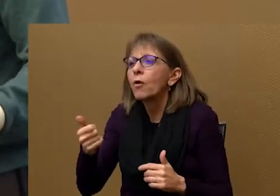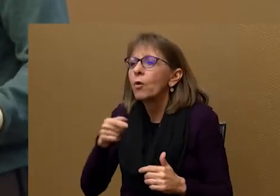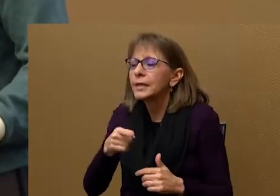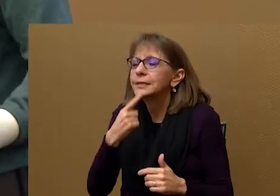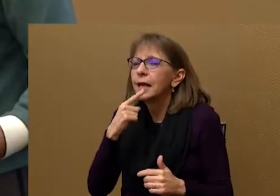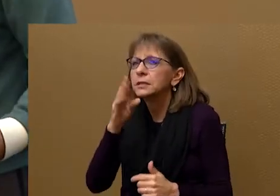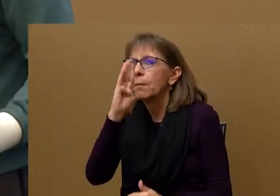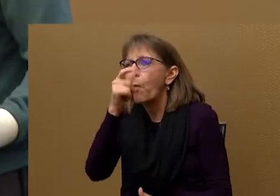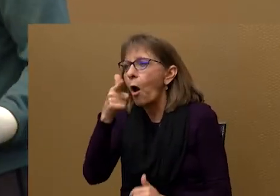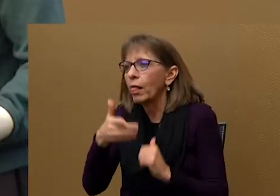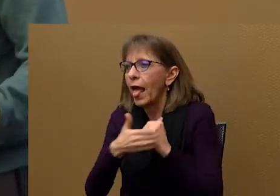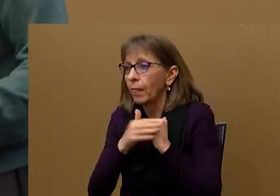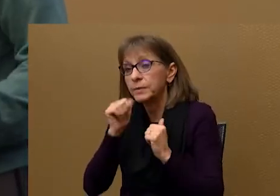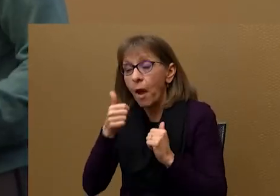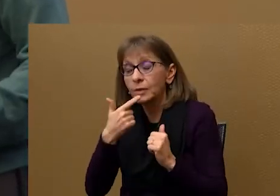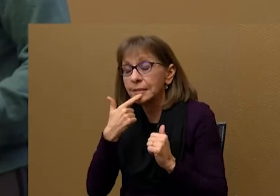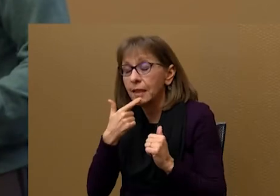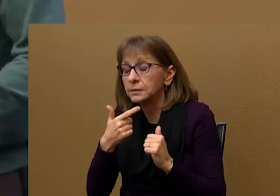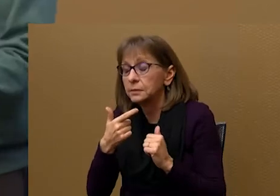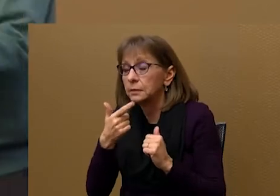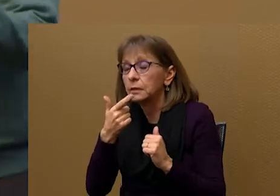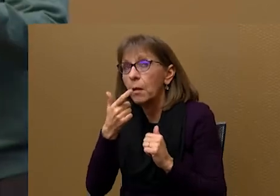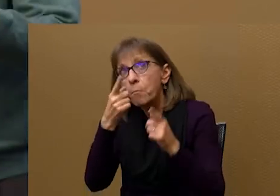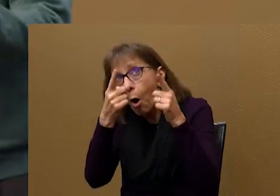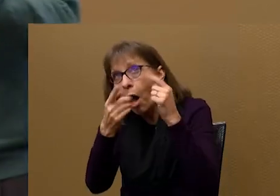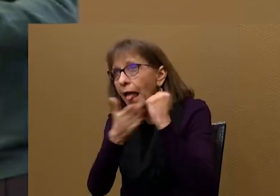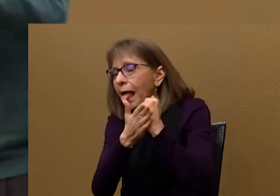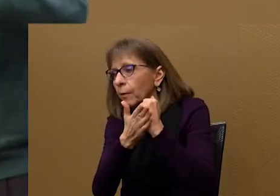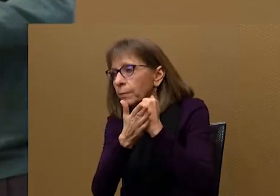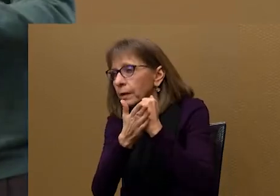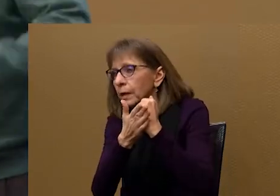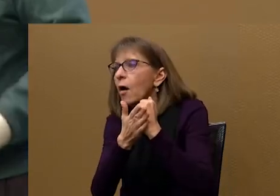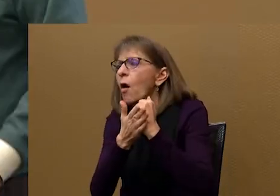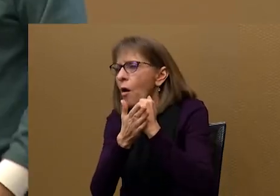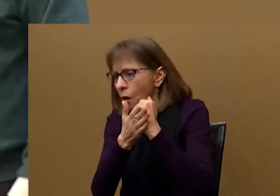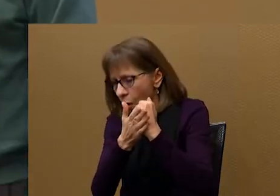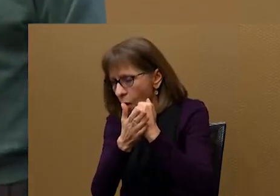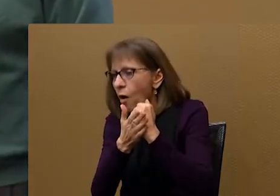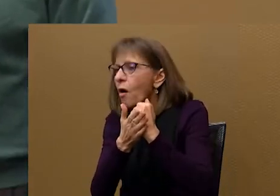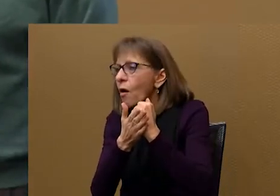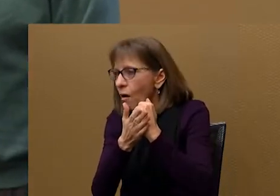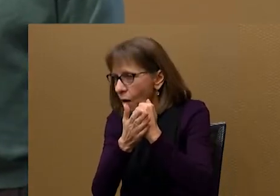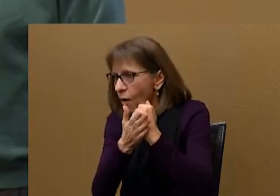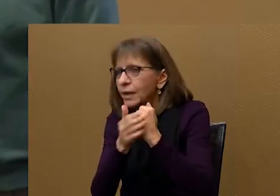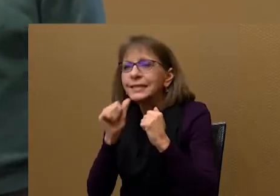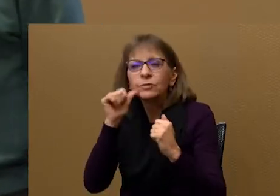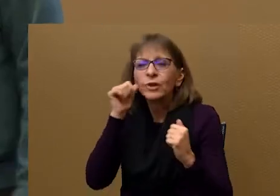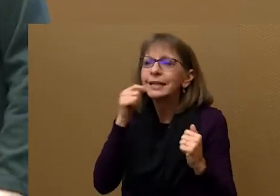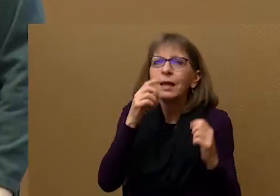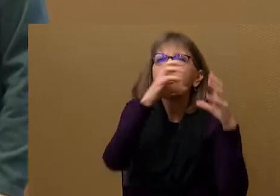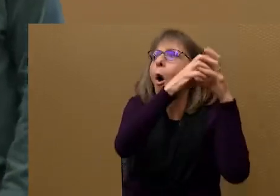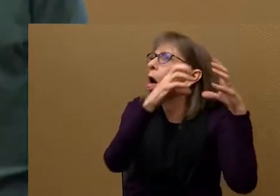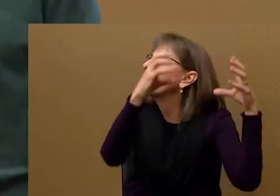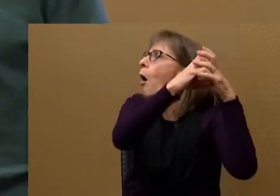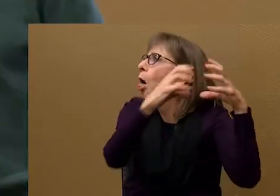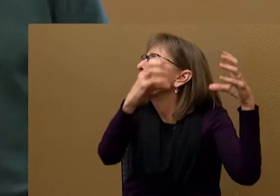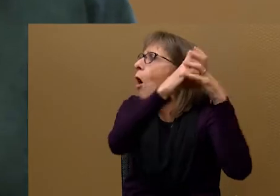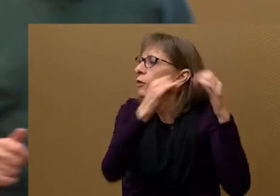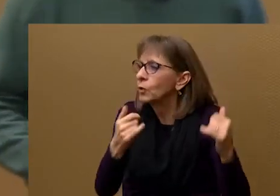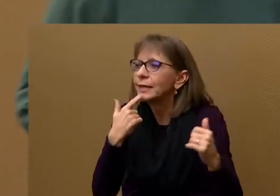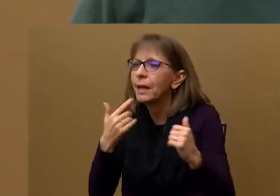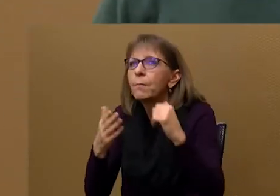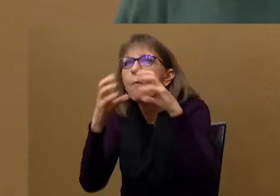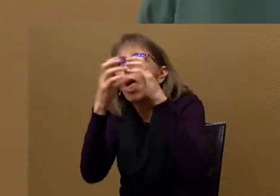more, ball, help me. Then, you're getting a little bit more. What would you do?